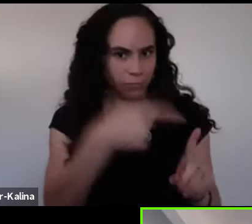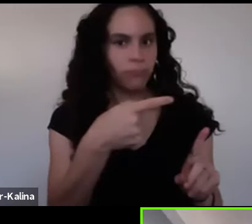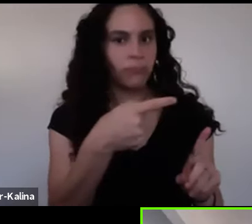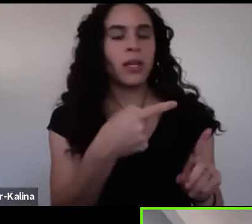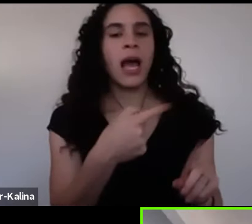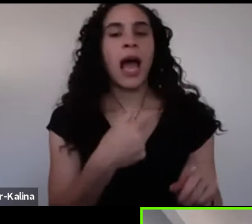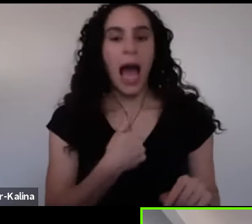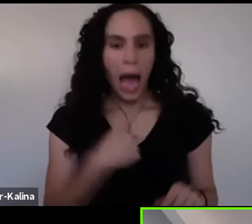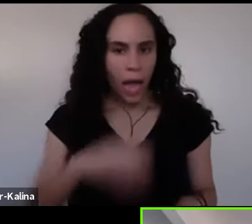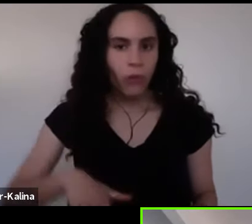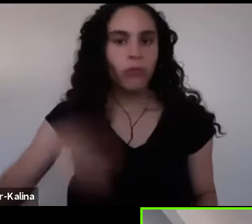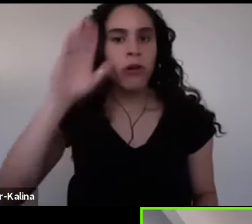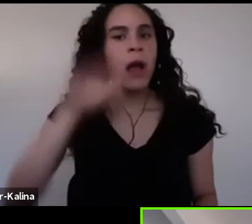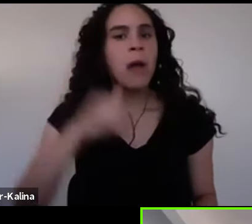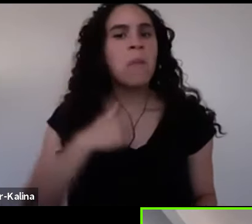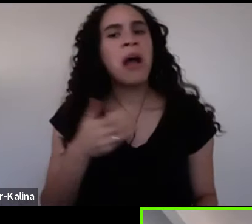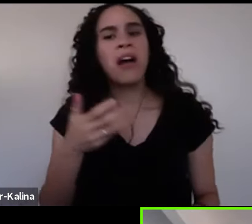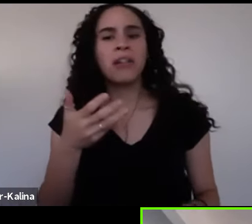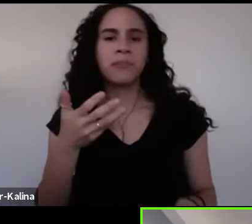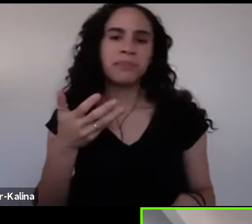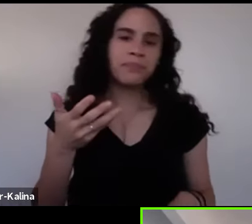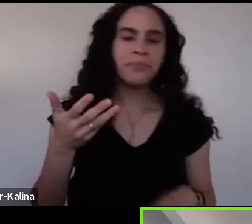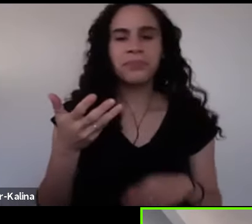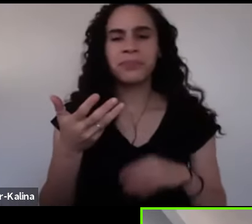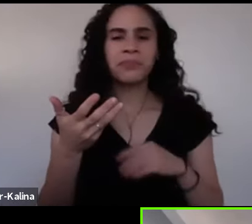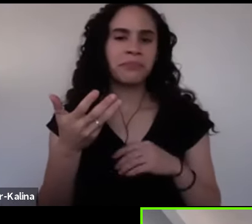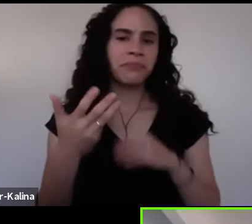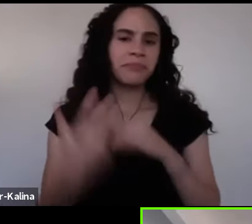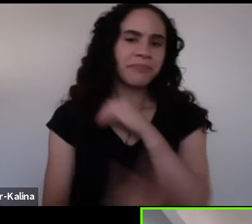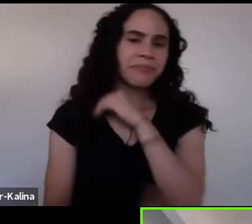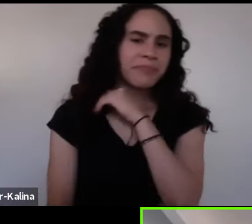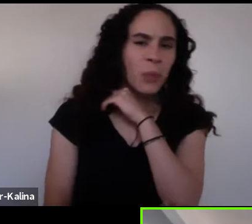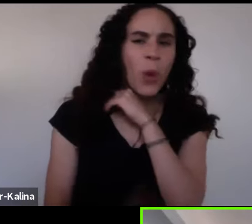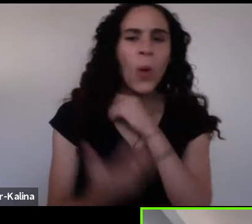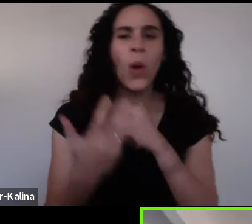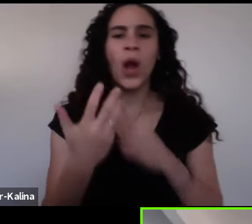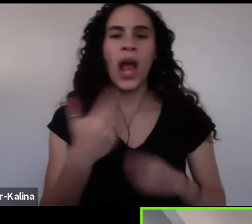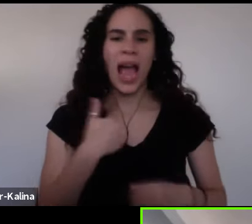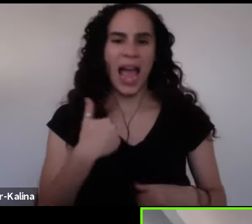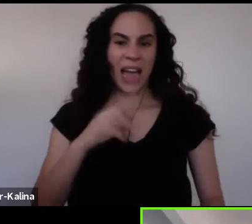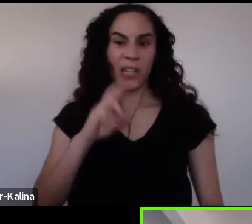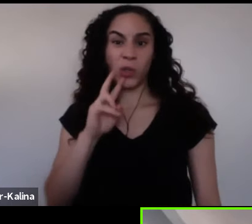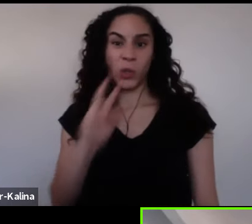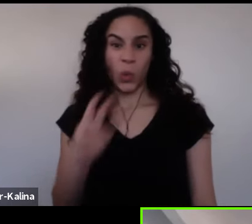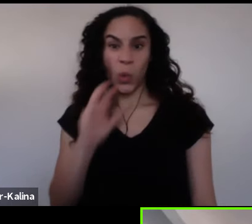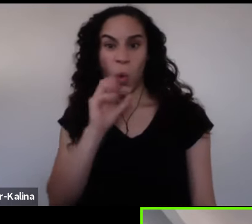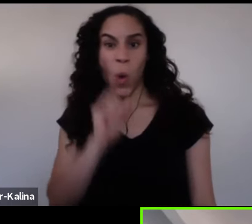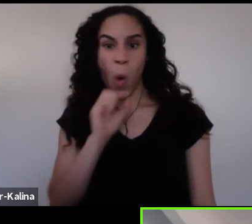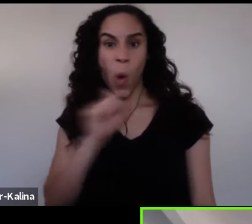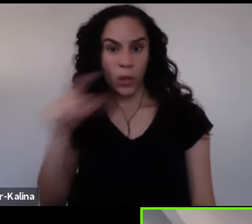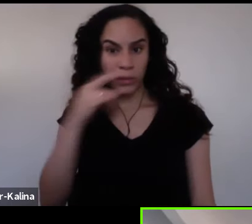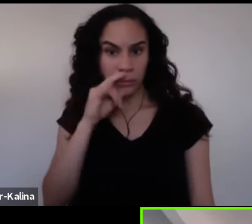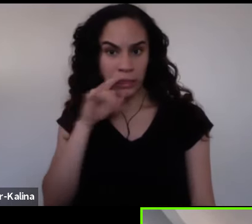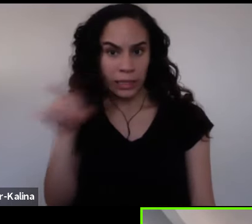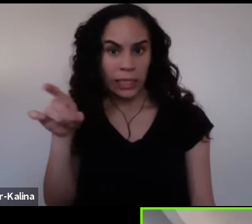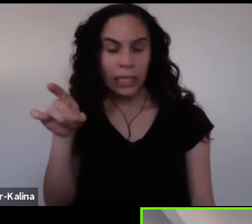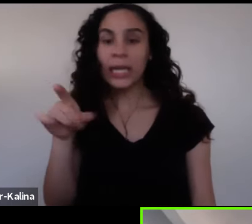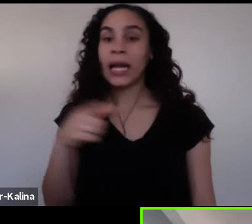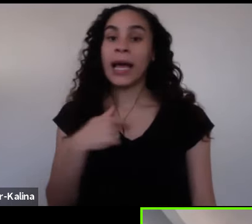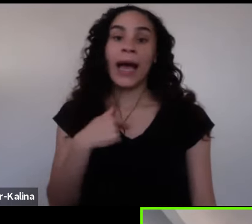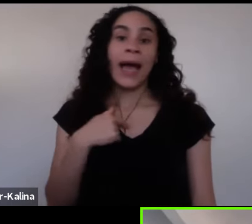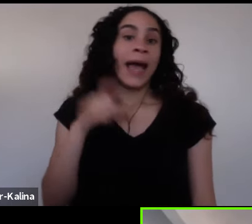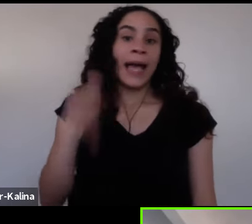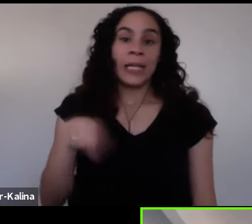poor. So and I had a 2-year-old child that I needed to support. So I sucked it up and went